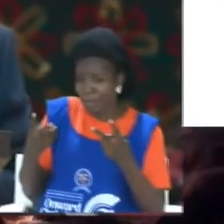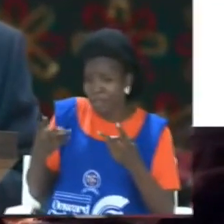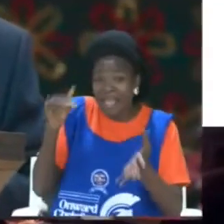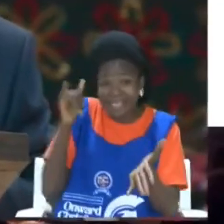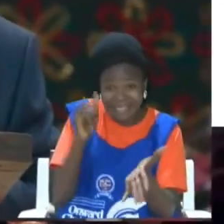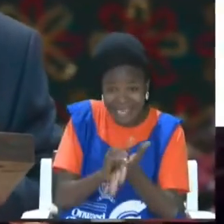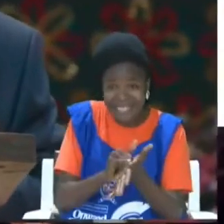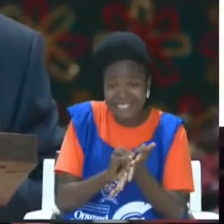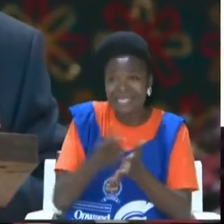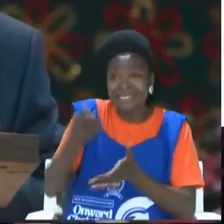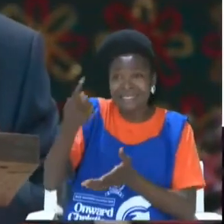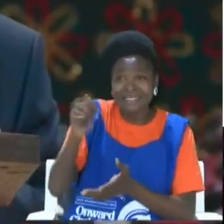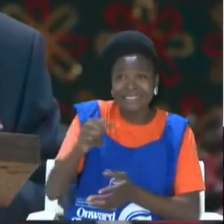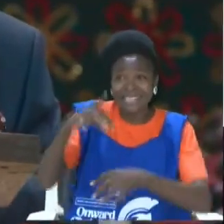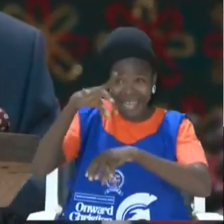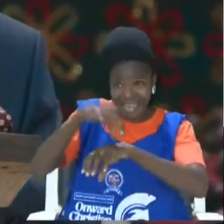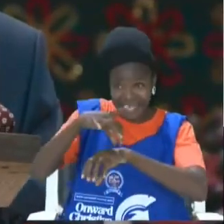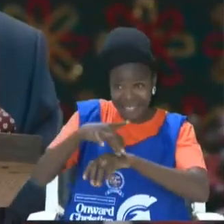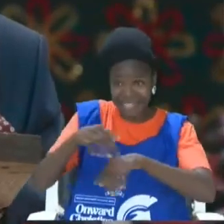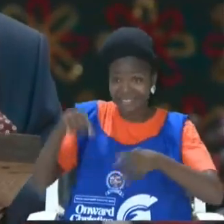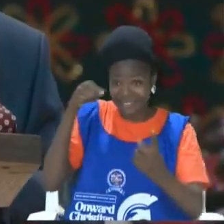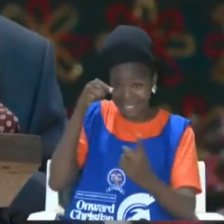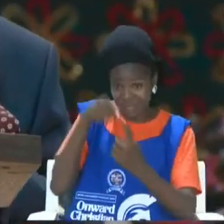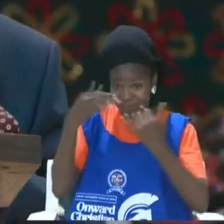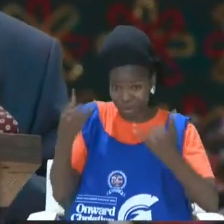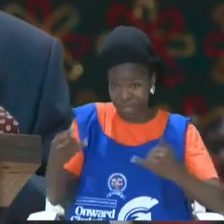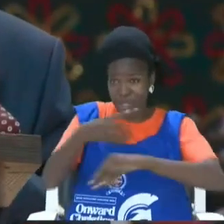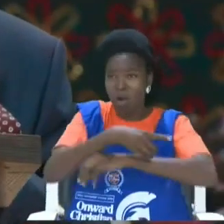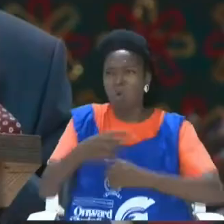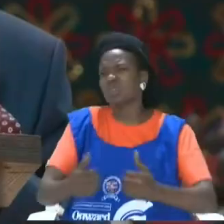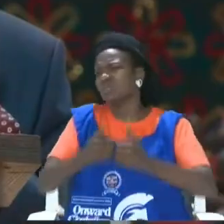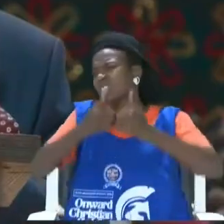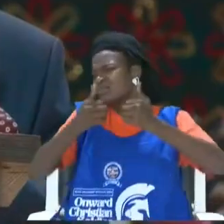that the earth at this point was desolate.